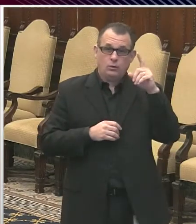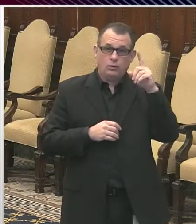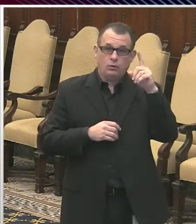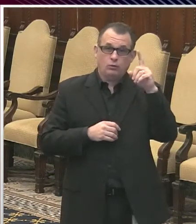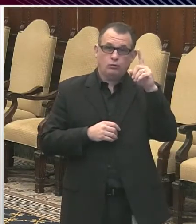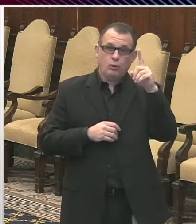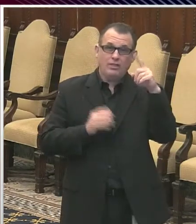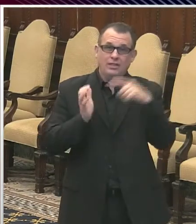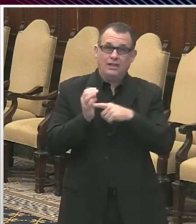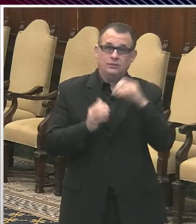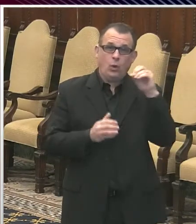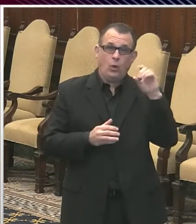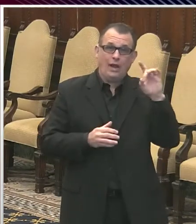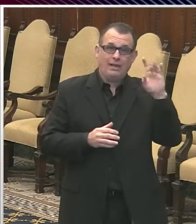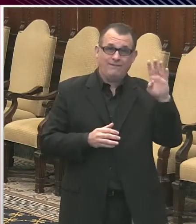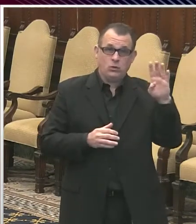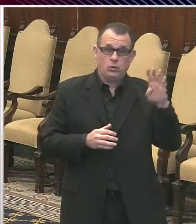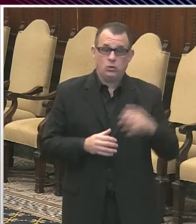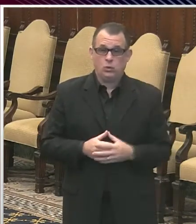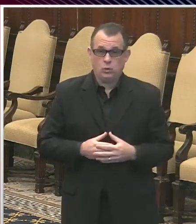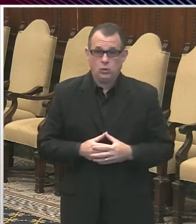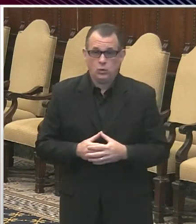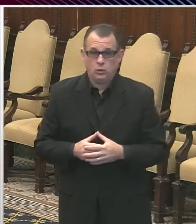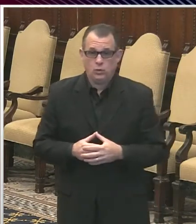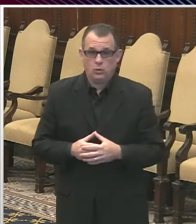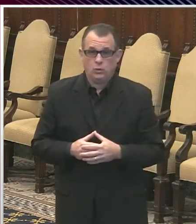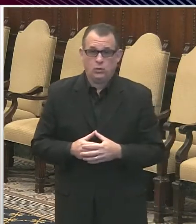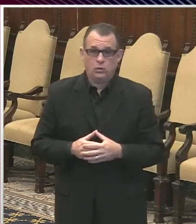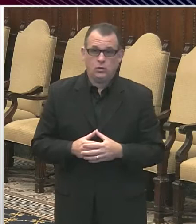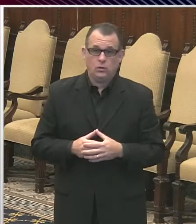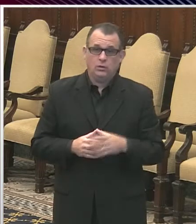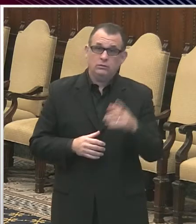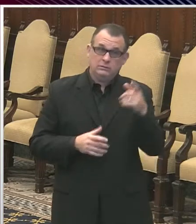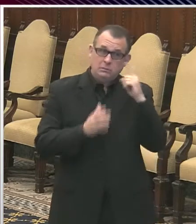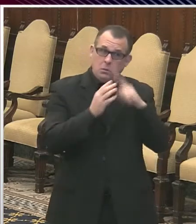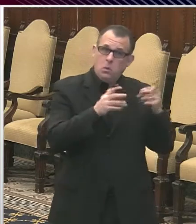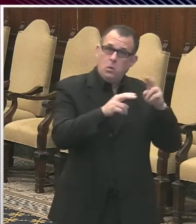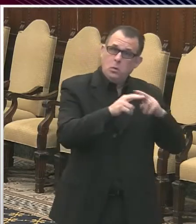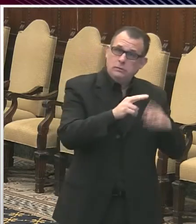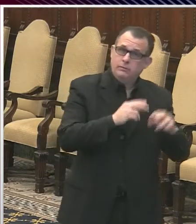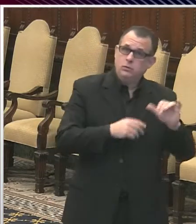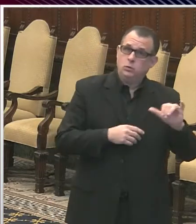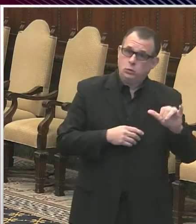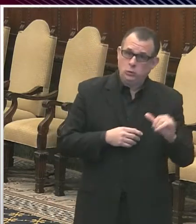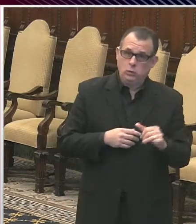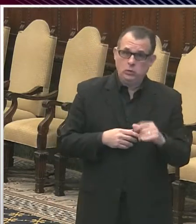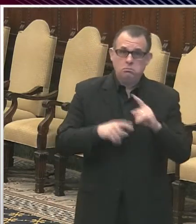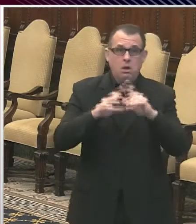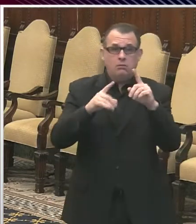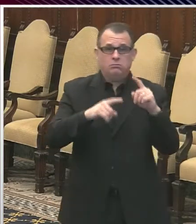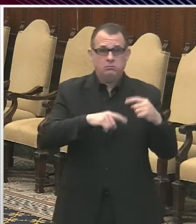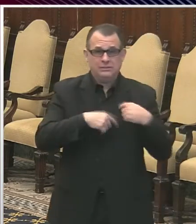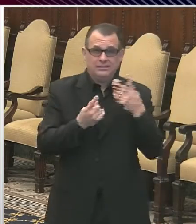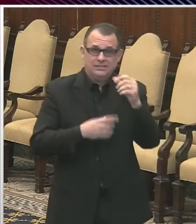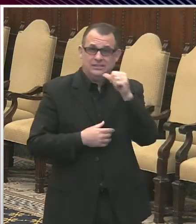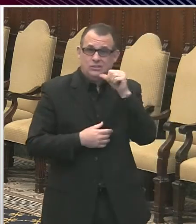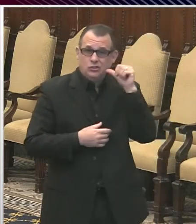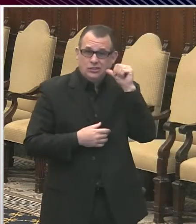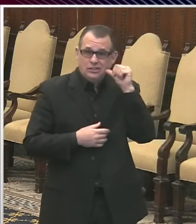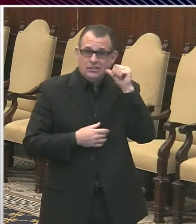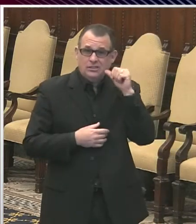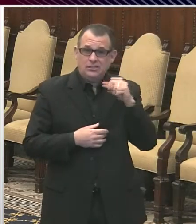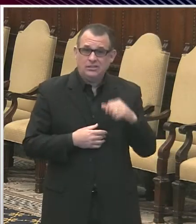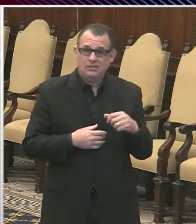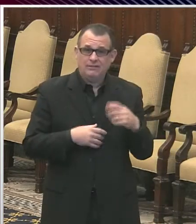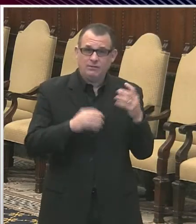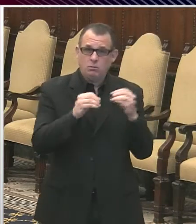good overall decreasing trend over the past 2.5 weeks. Since this time yesterday, we've confirmed 56 new deaths from the